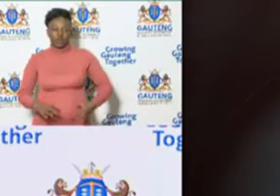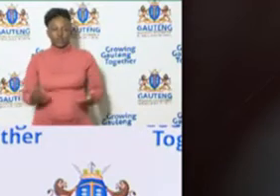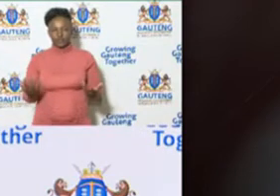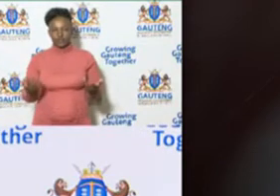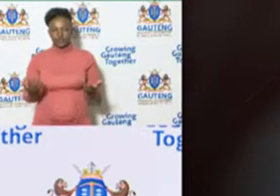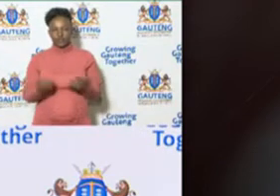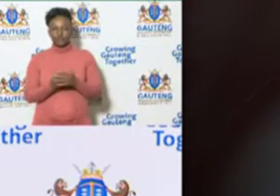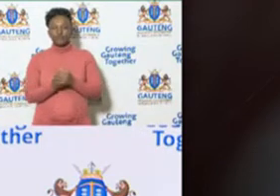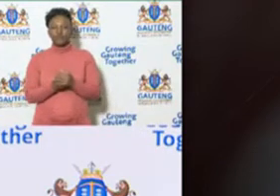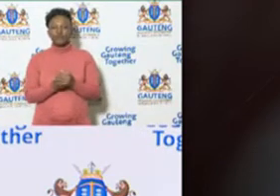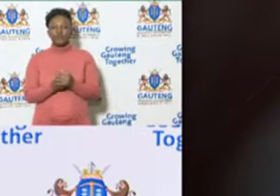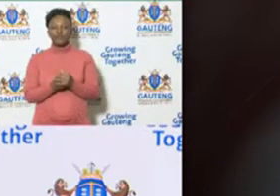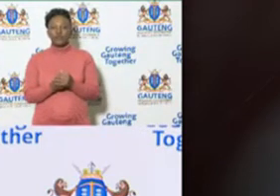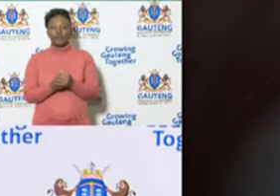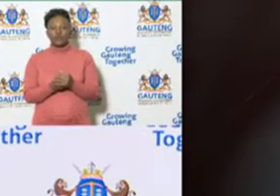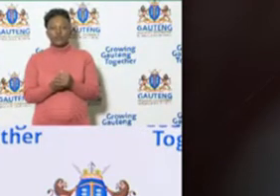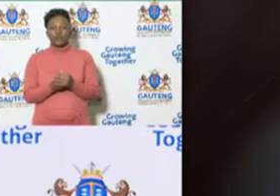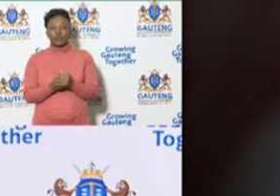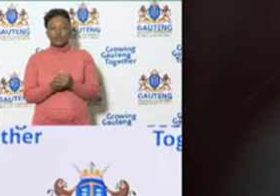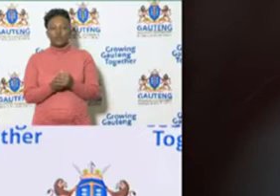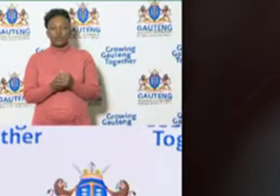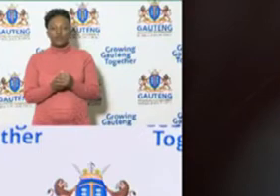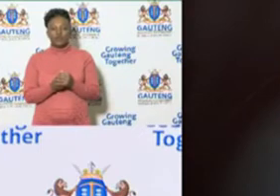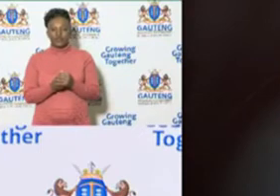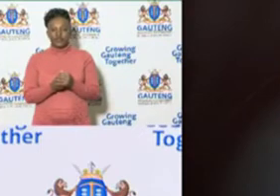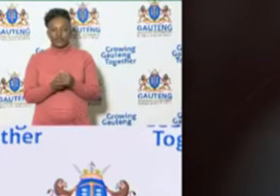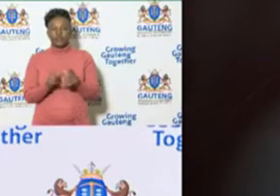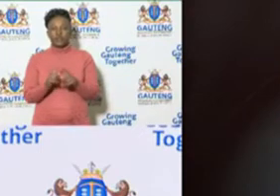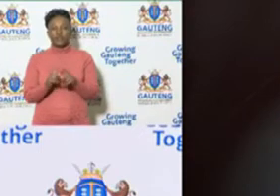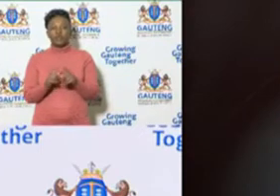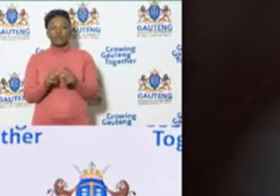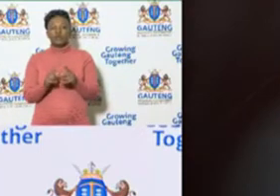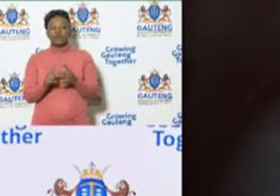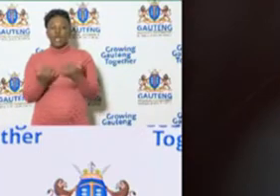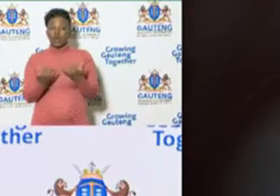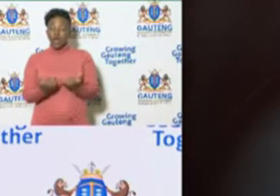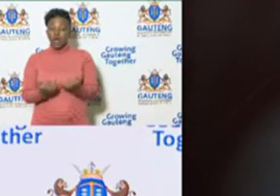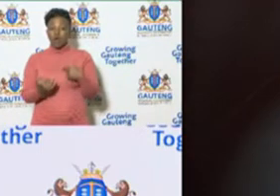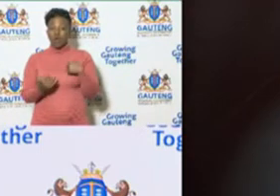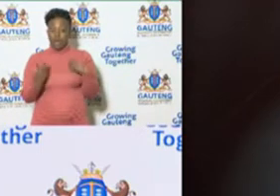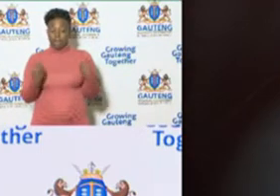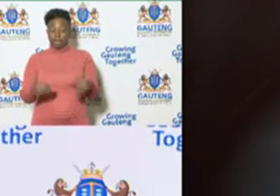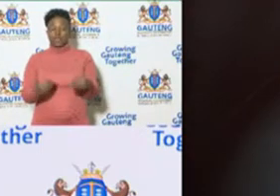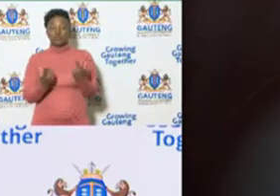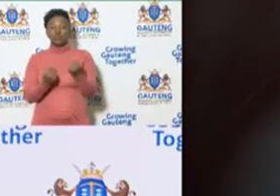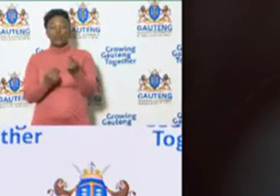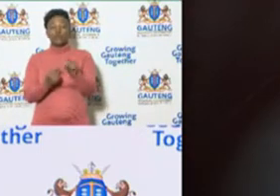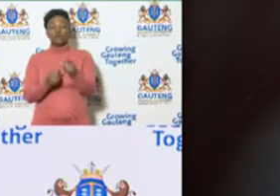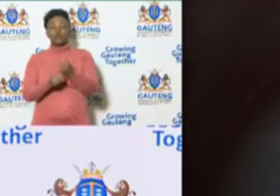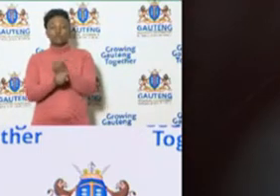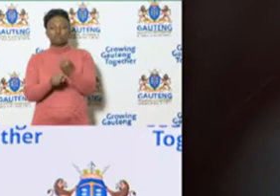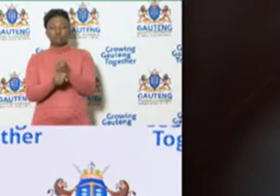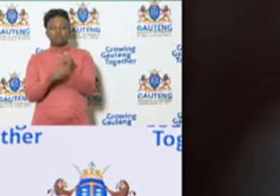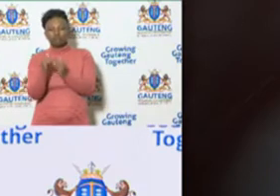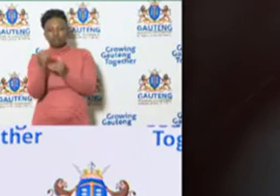redesign. So the rest, the work is now underway, that work of refurbishing and